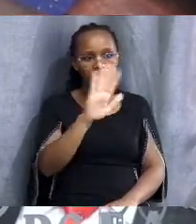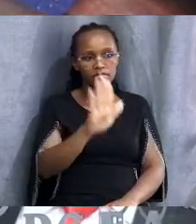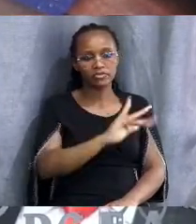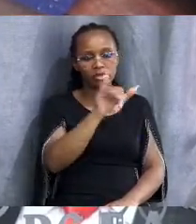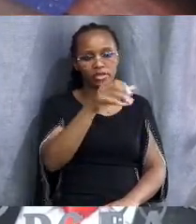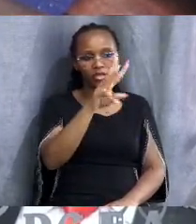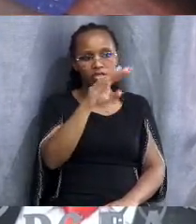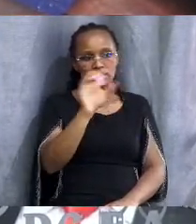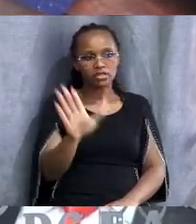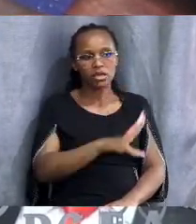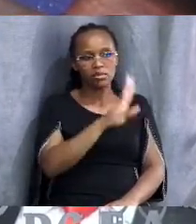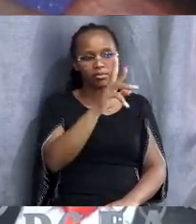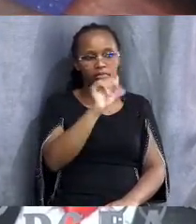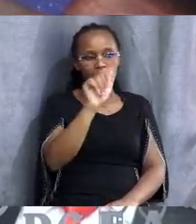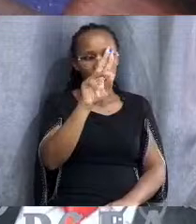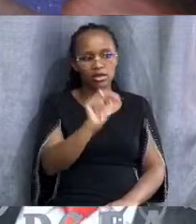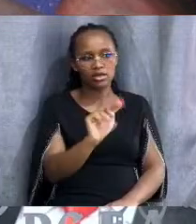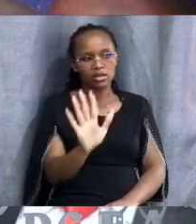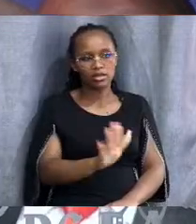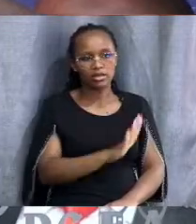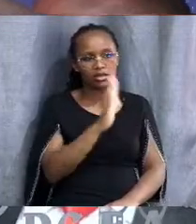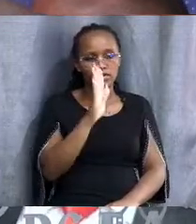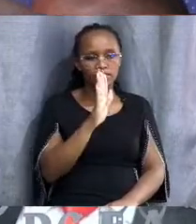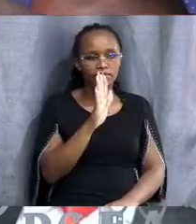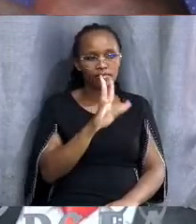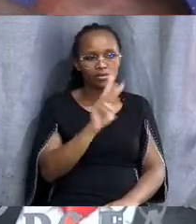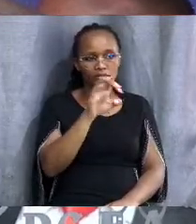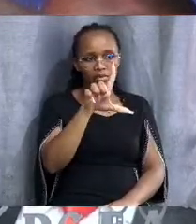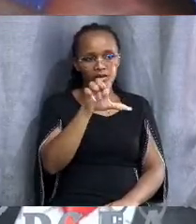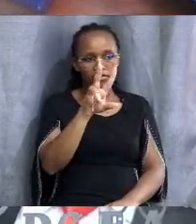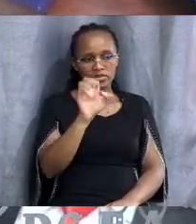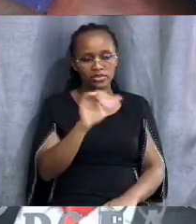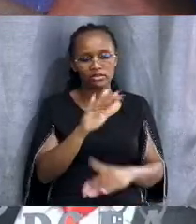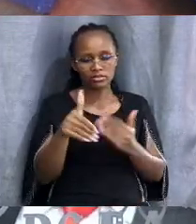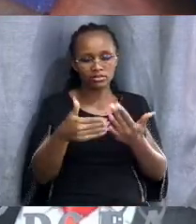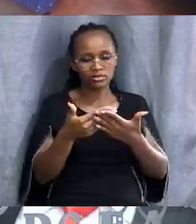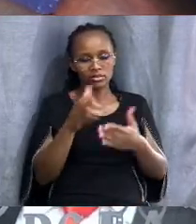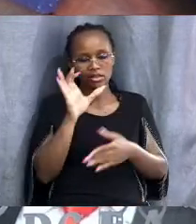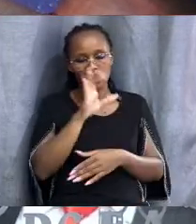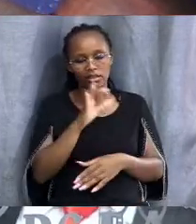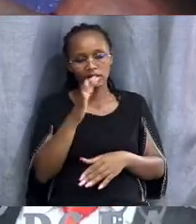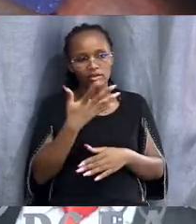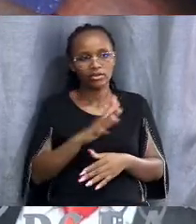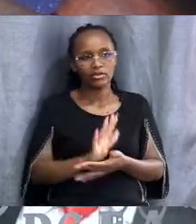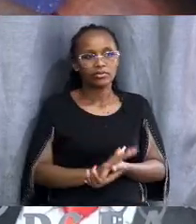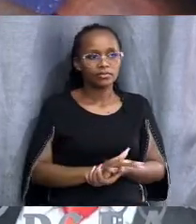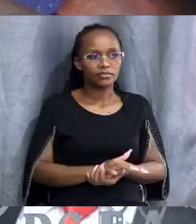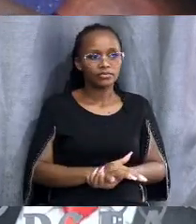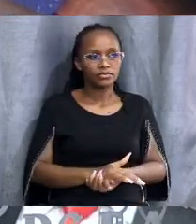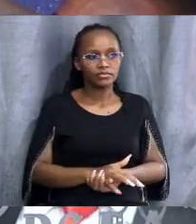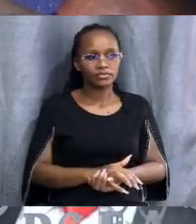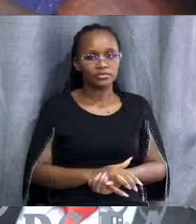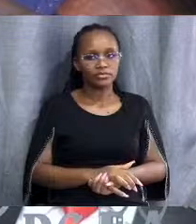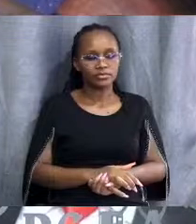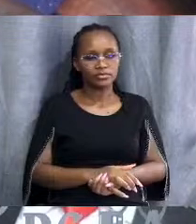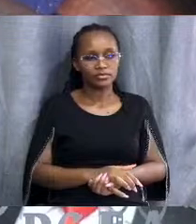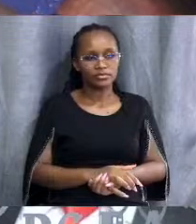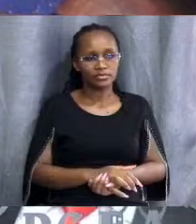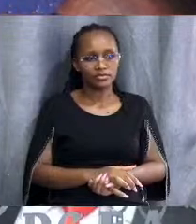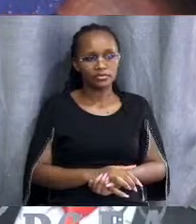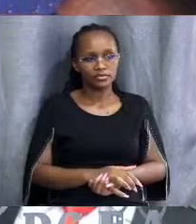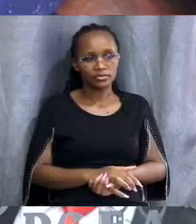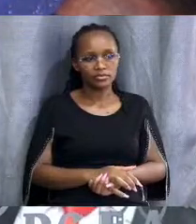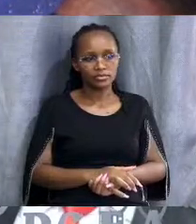James, Brian, Lewis, Dennis, Travers, Miley, Carson, Terence,